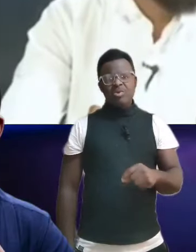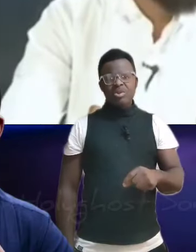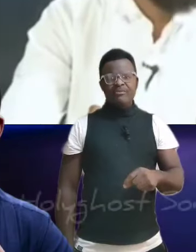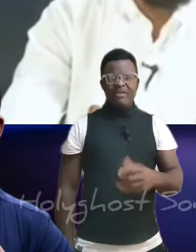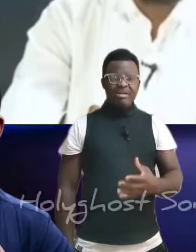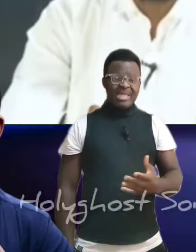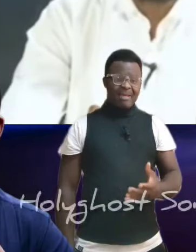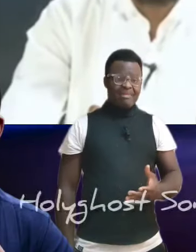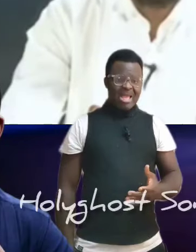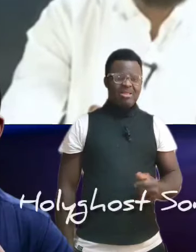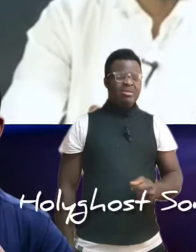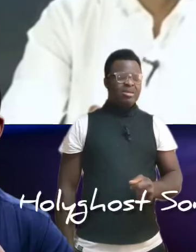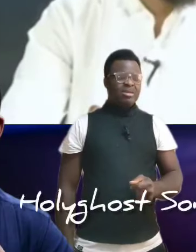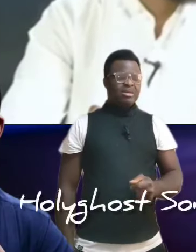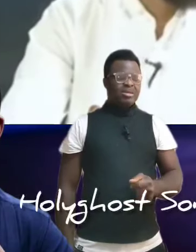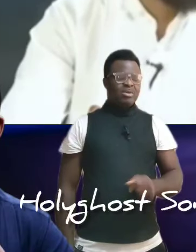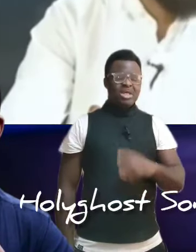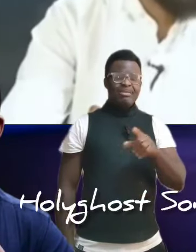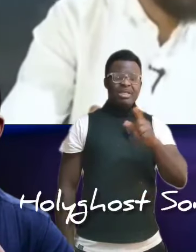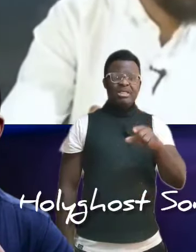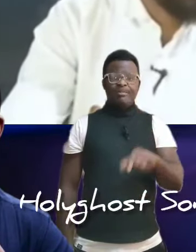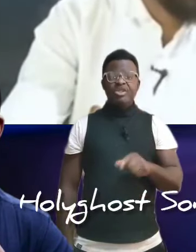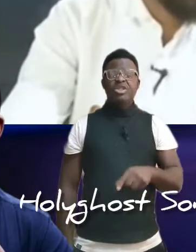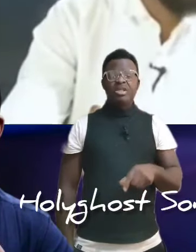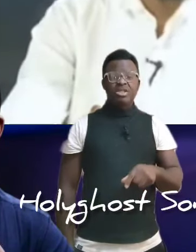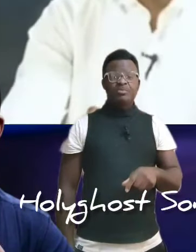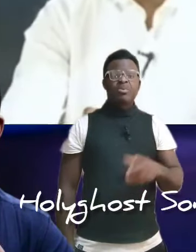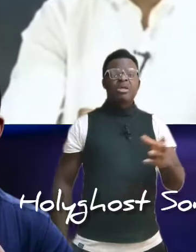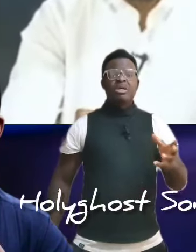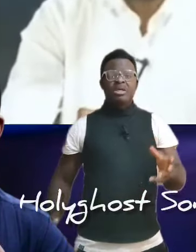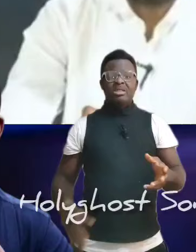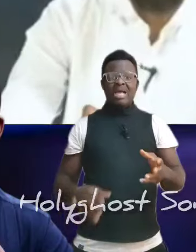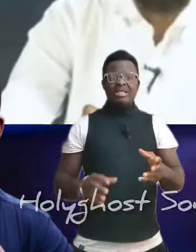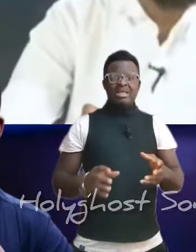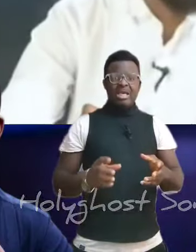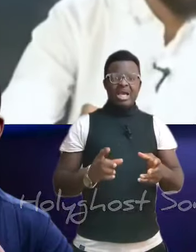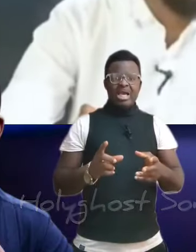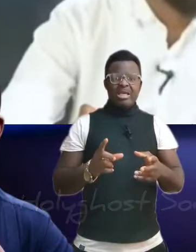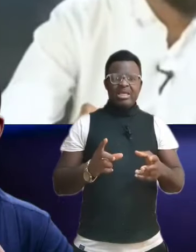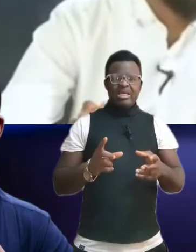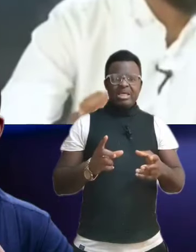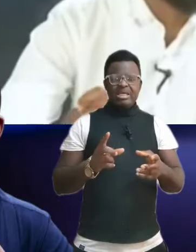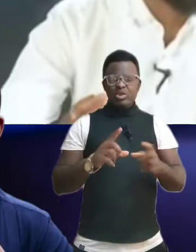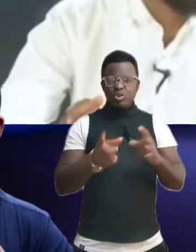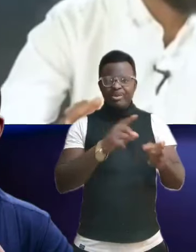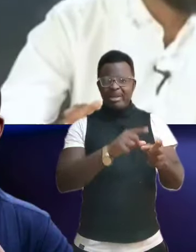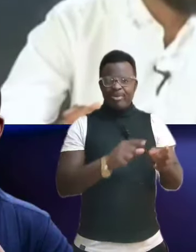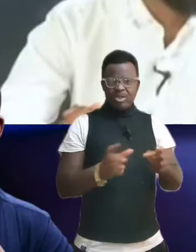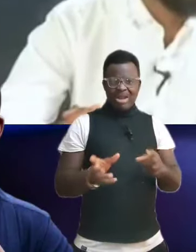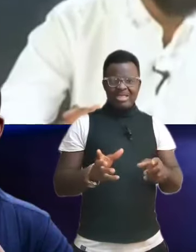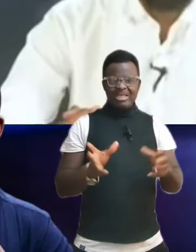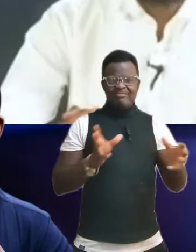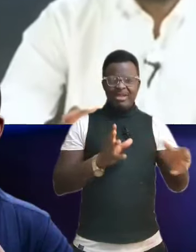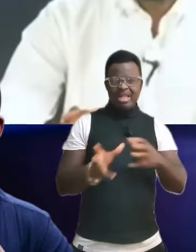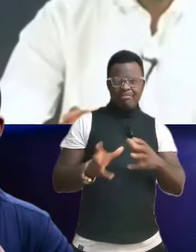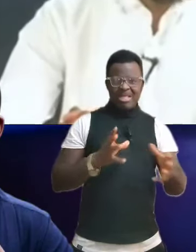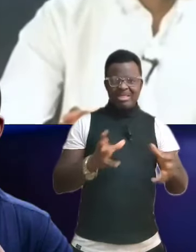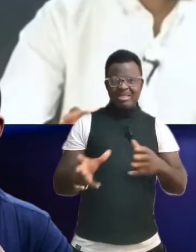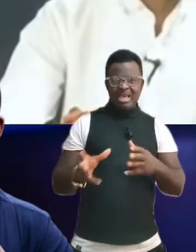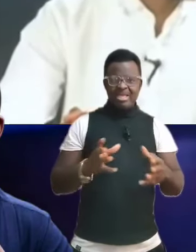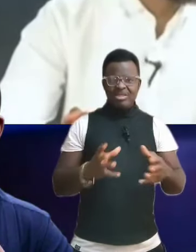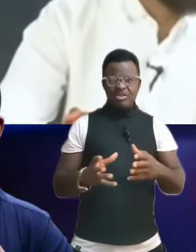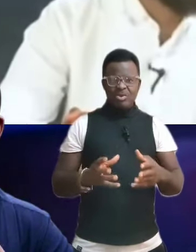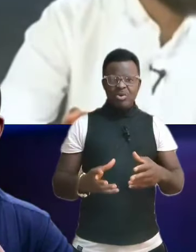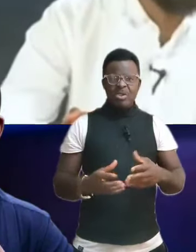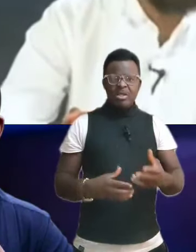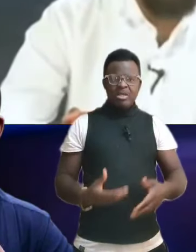about. Citizens have a right to protest. It's not a right to be conferred on citizens by security agencies. It's not a right to